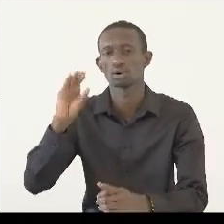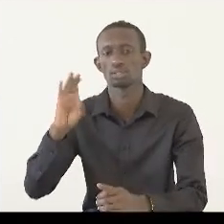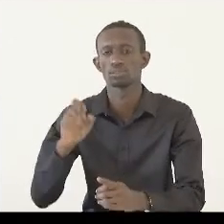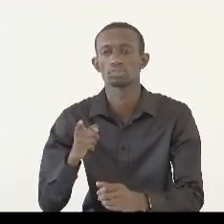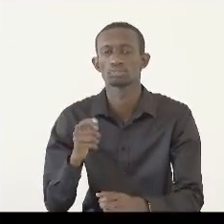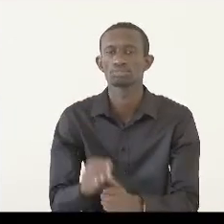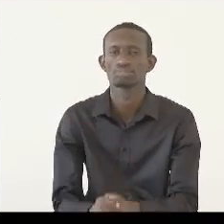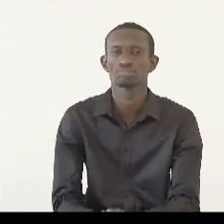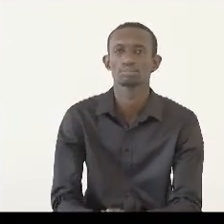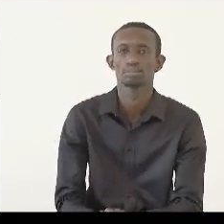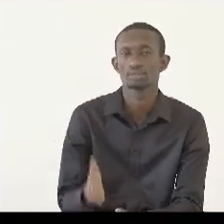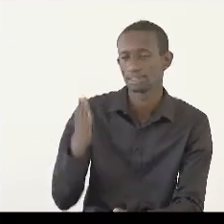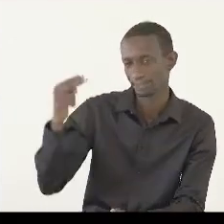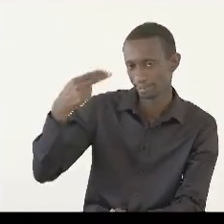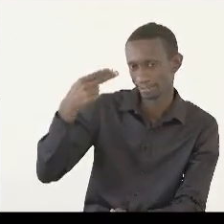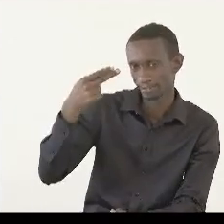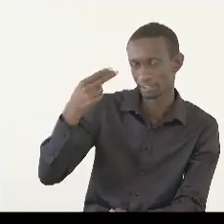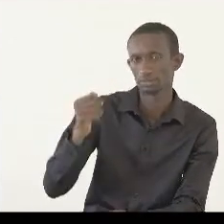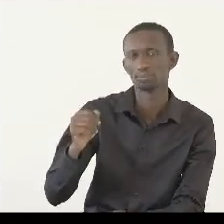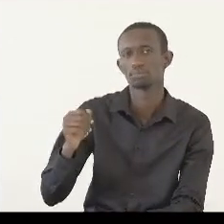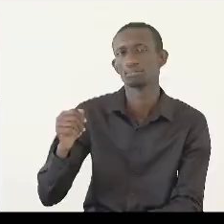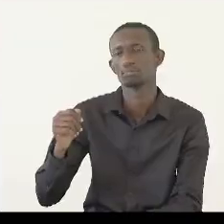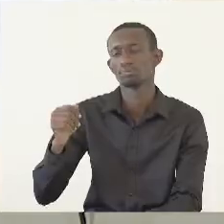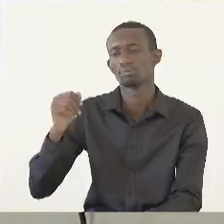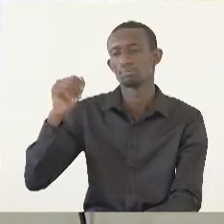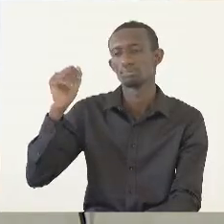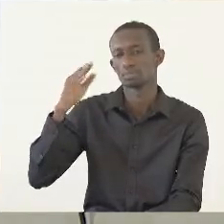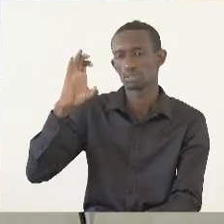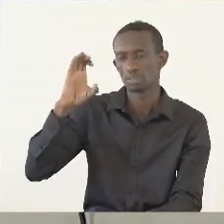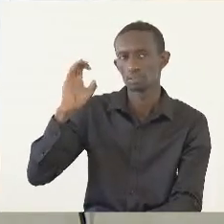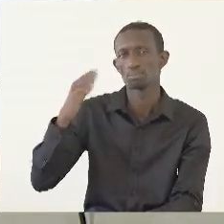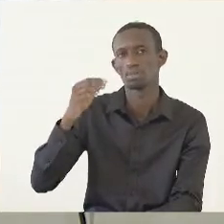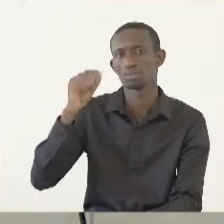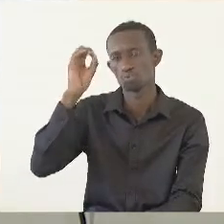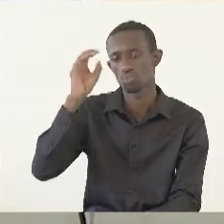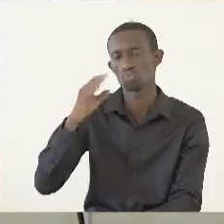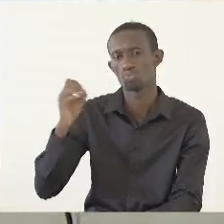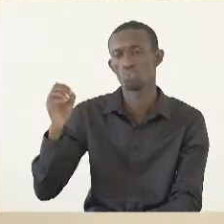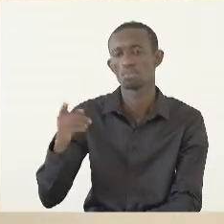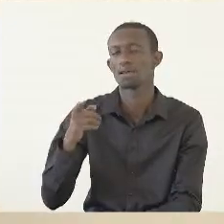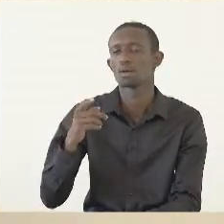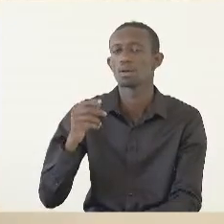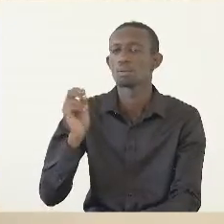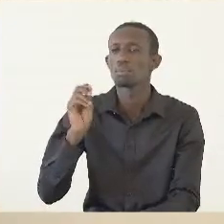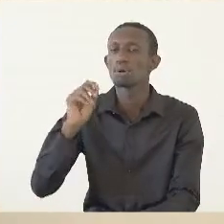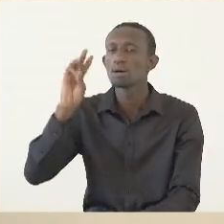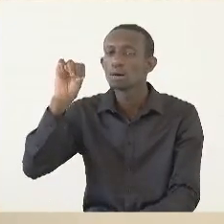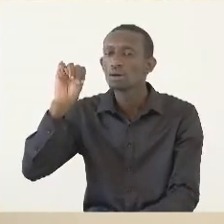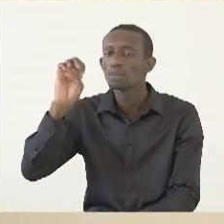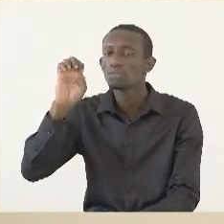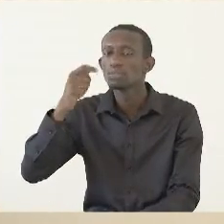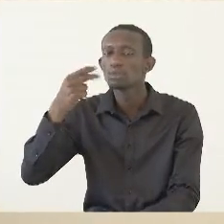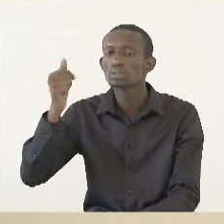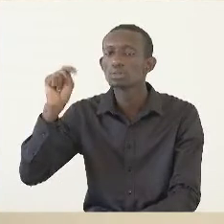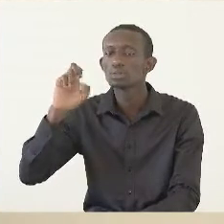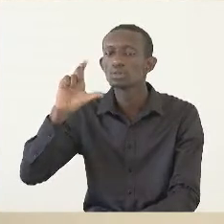Methanoic acid is written, this is the structure of the methanoic acid. And this, another one they're talking